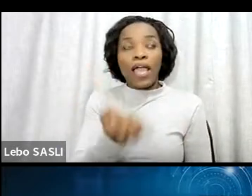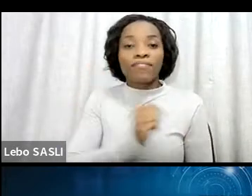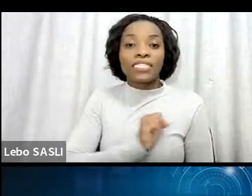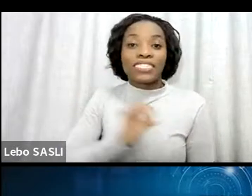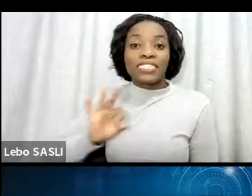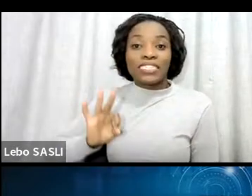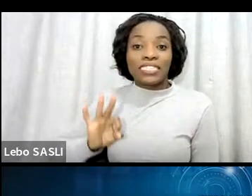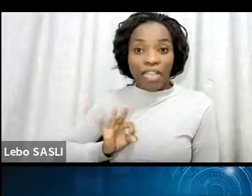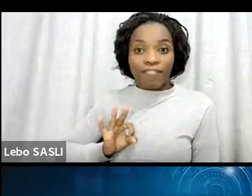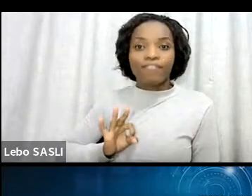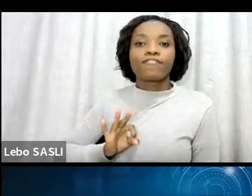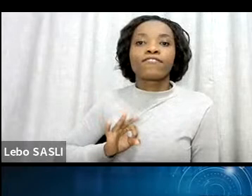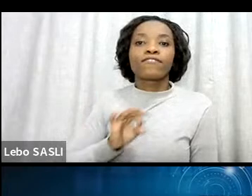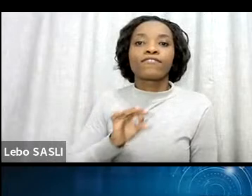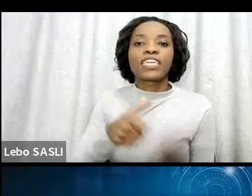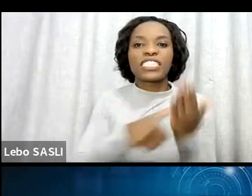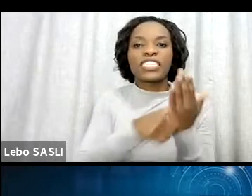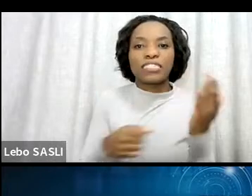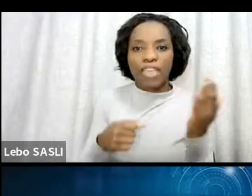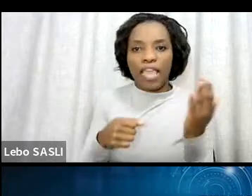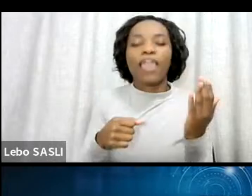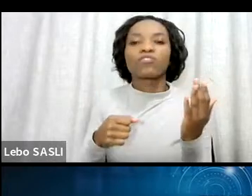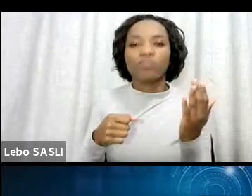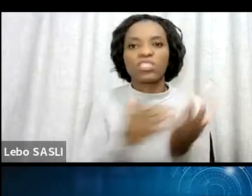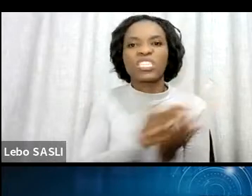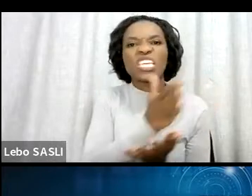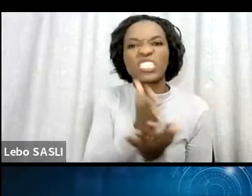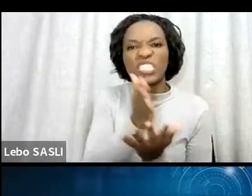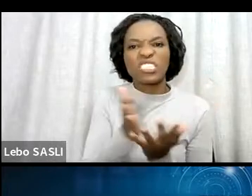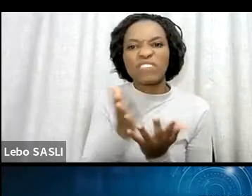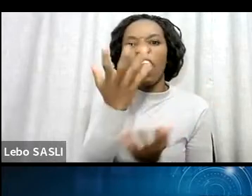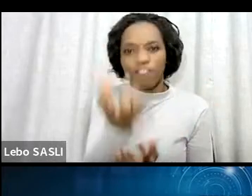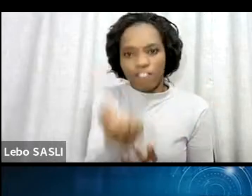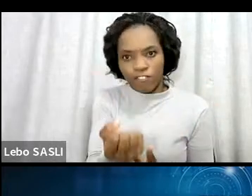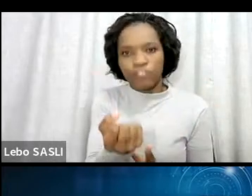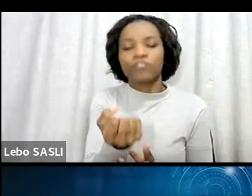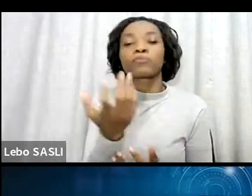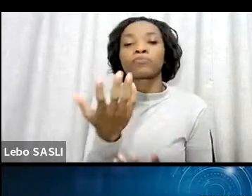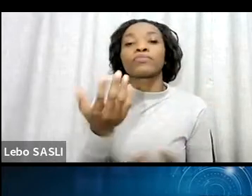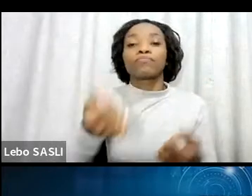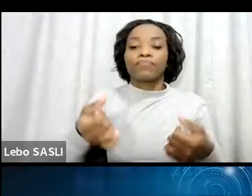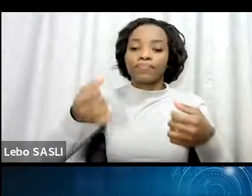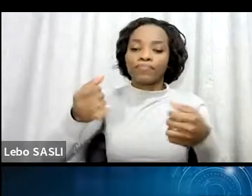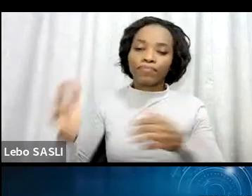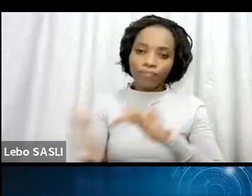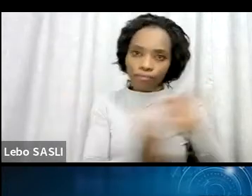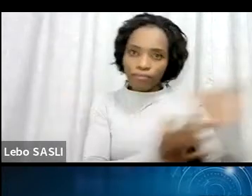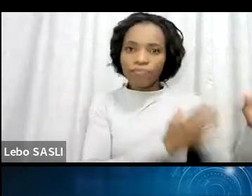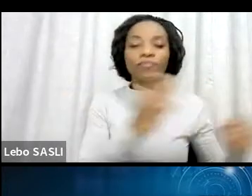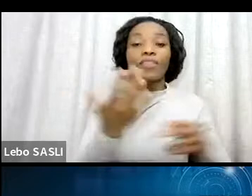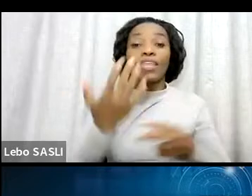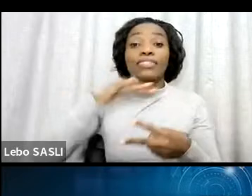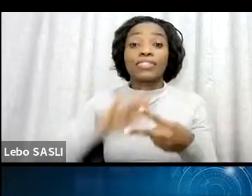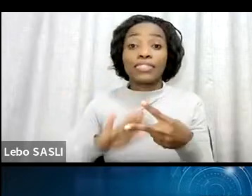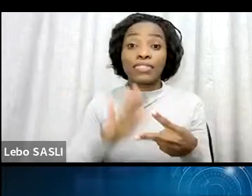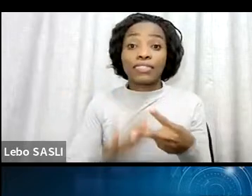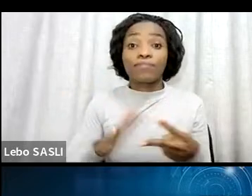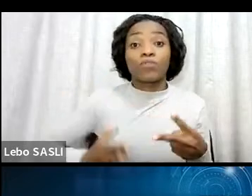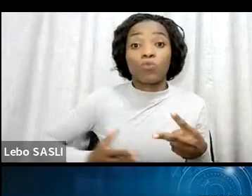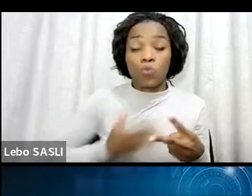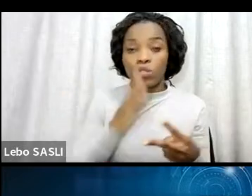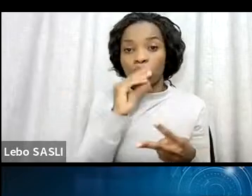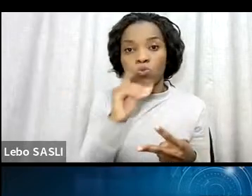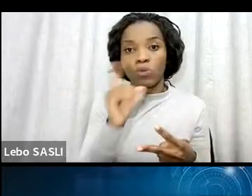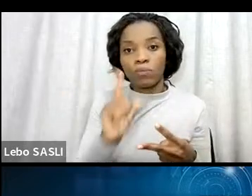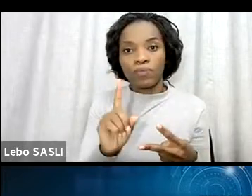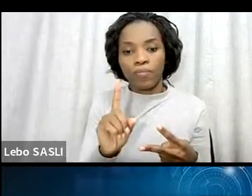tax incentives that comes with that registration. The second one, incentives that I want to talk about is